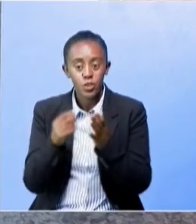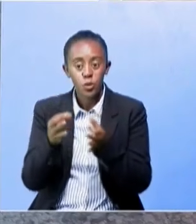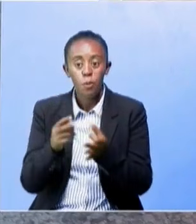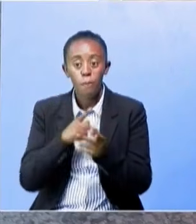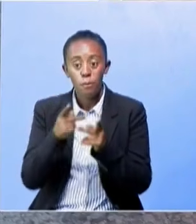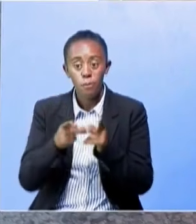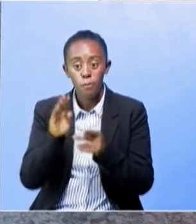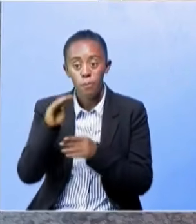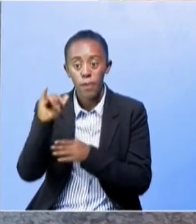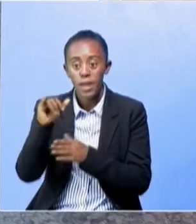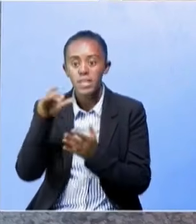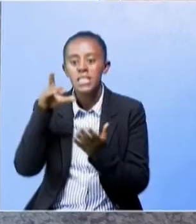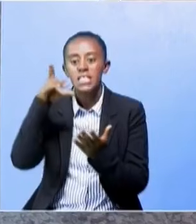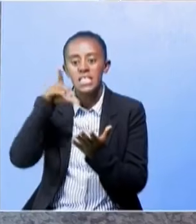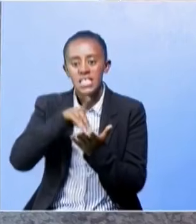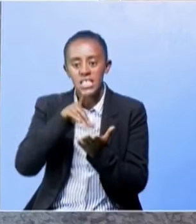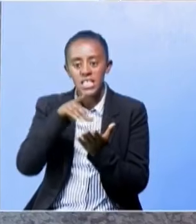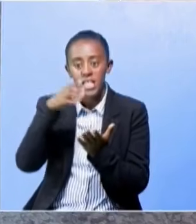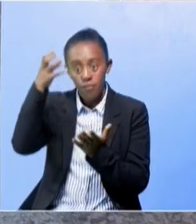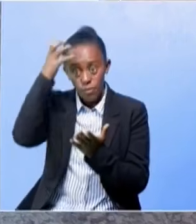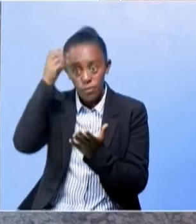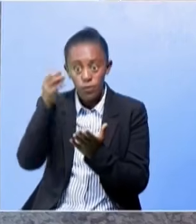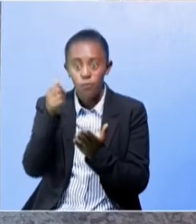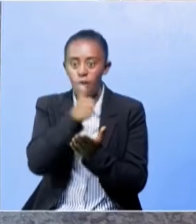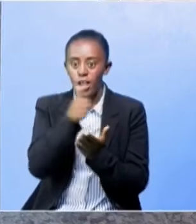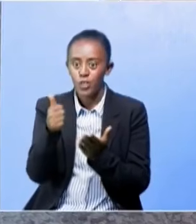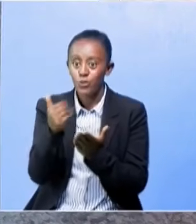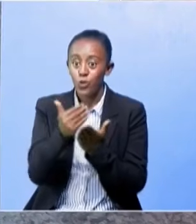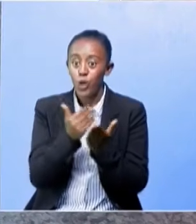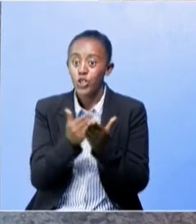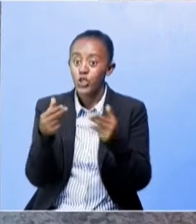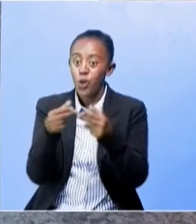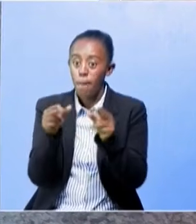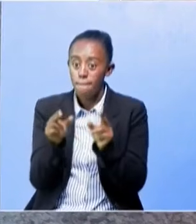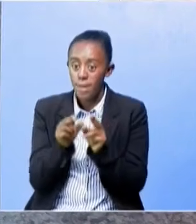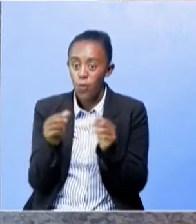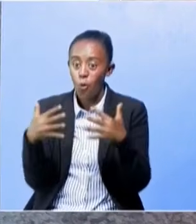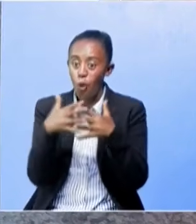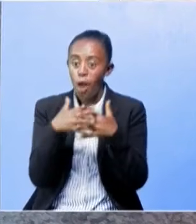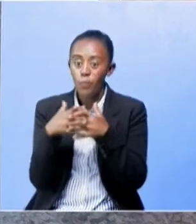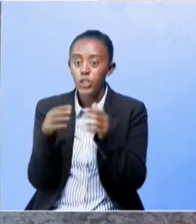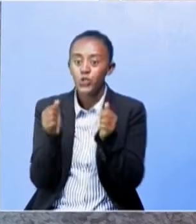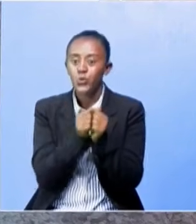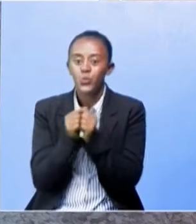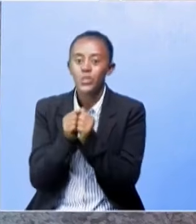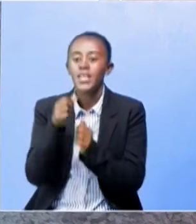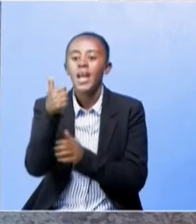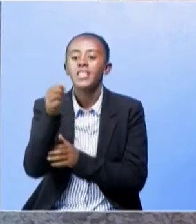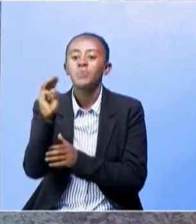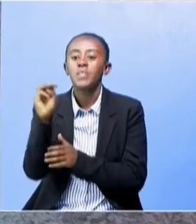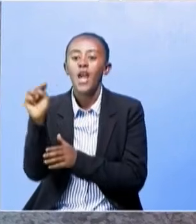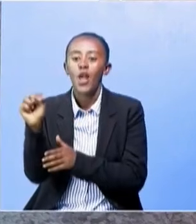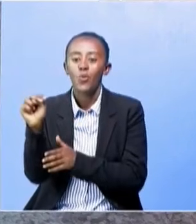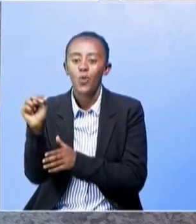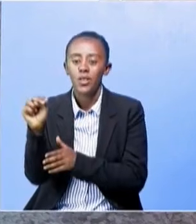you by City Government of Addis Ababa Education Bureau in collaboration with Addis Media